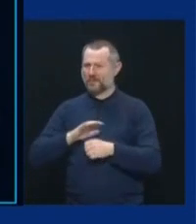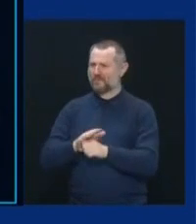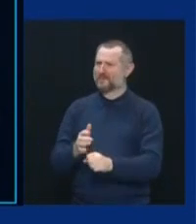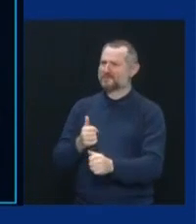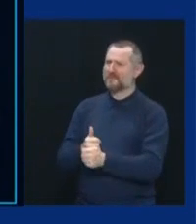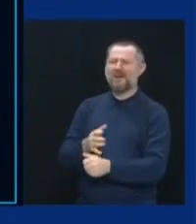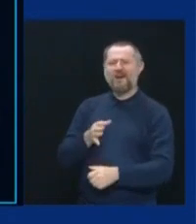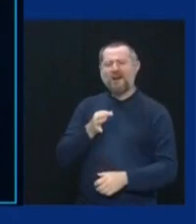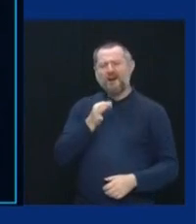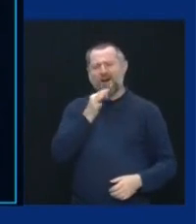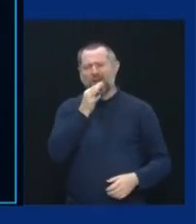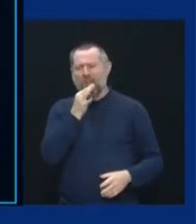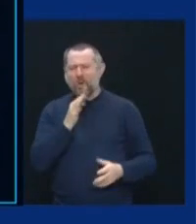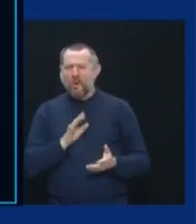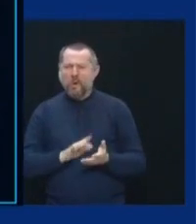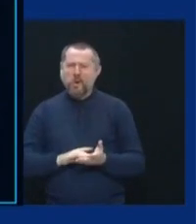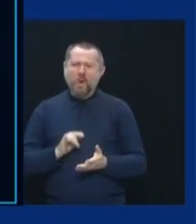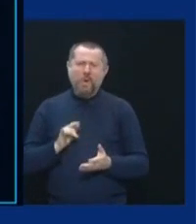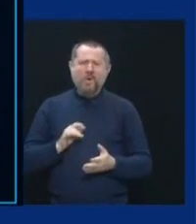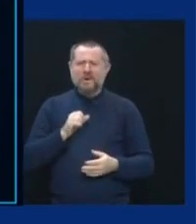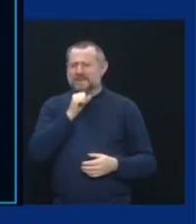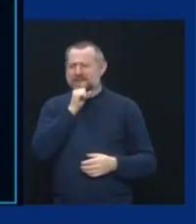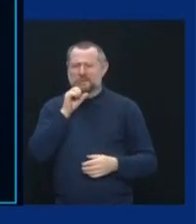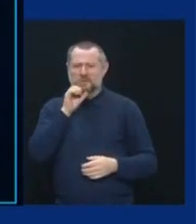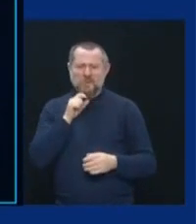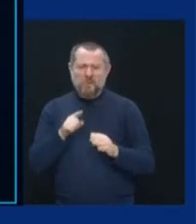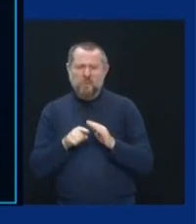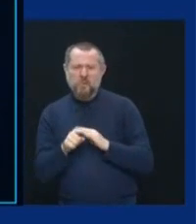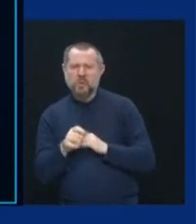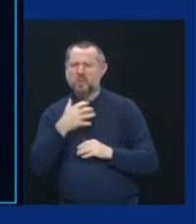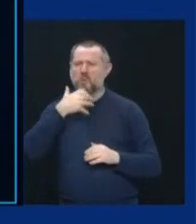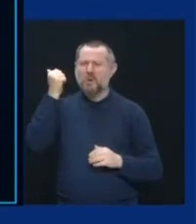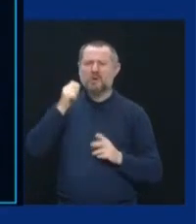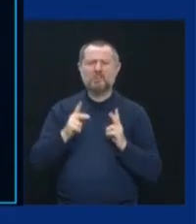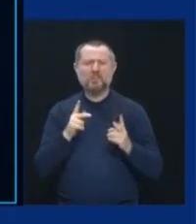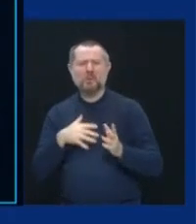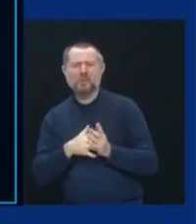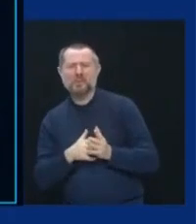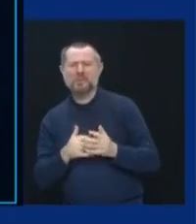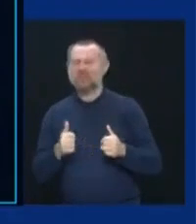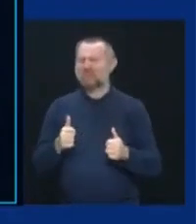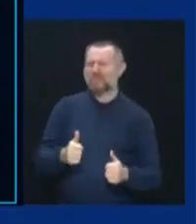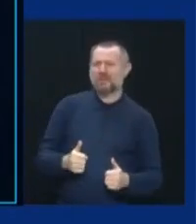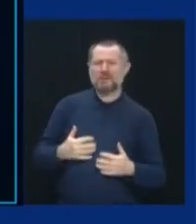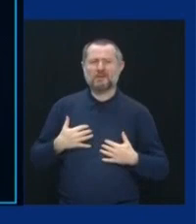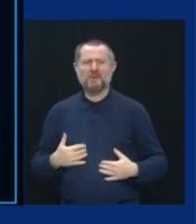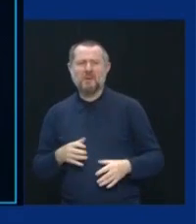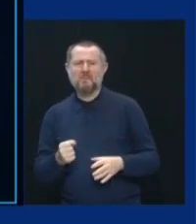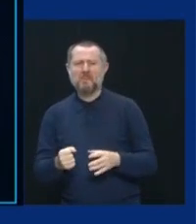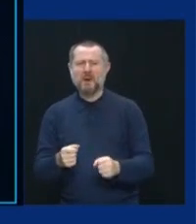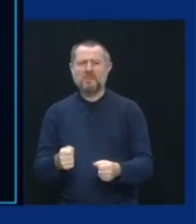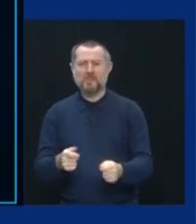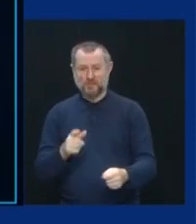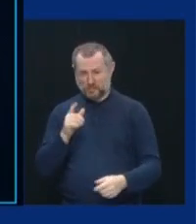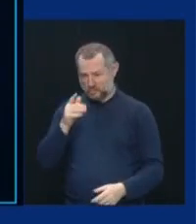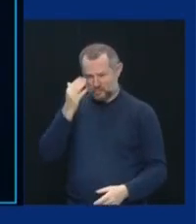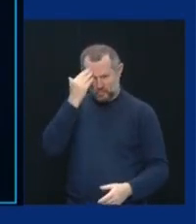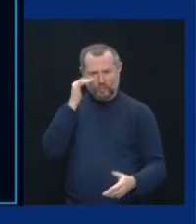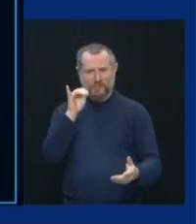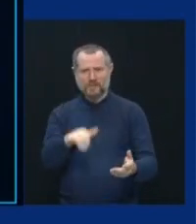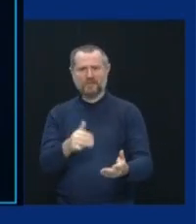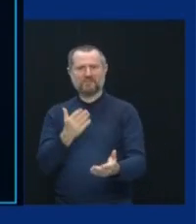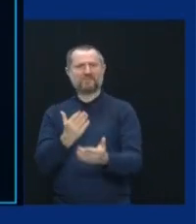preys on senior citizens, older people, weaker people. We've always known that. That is a